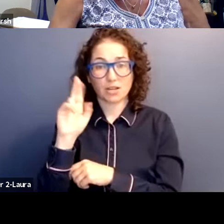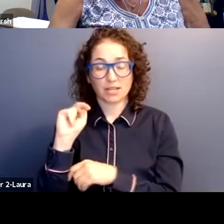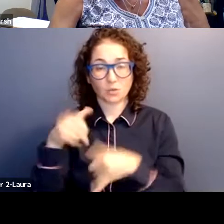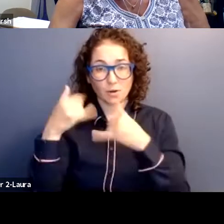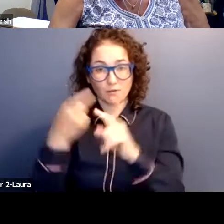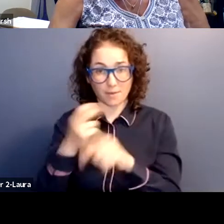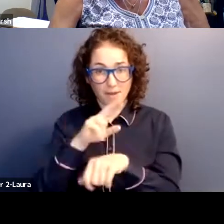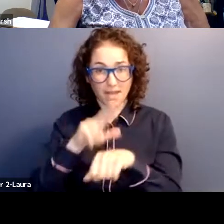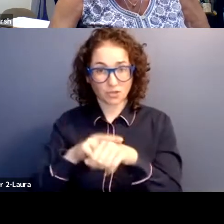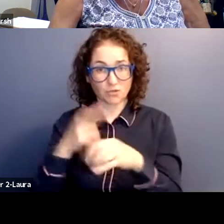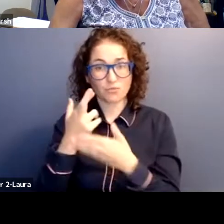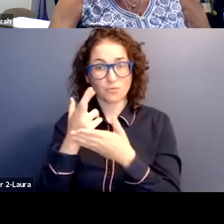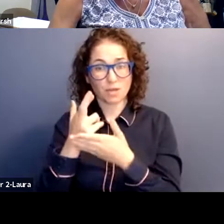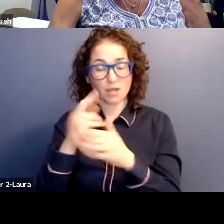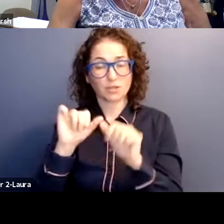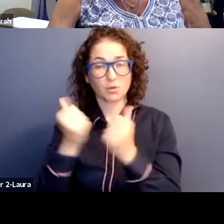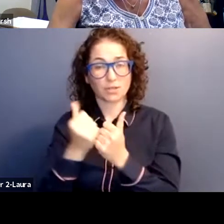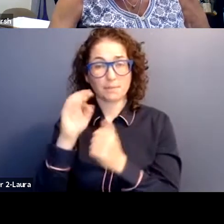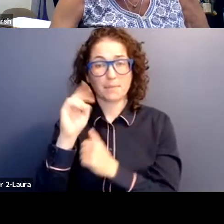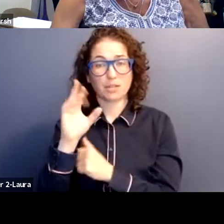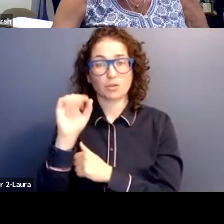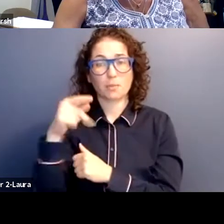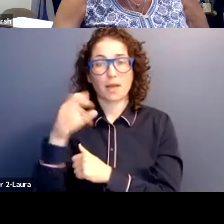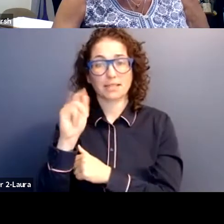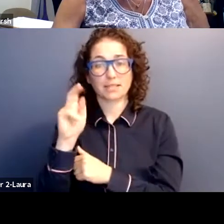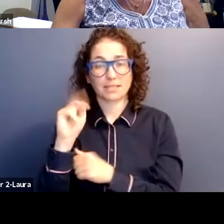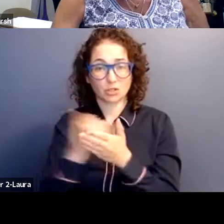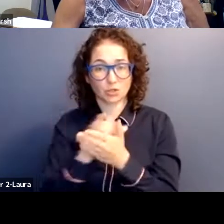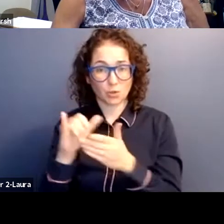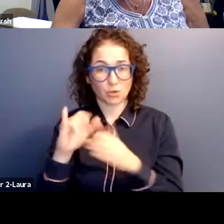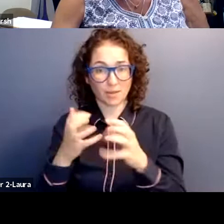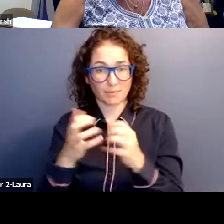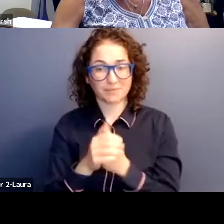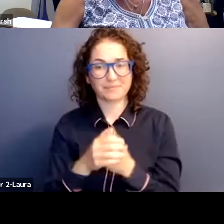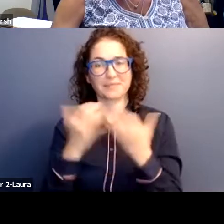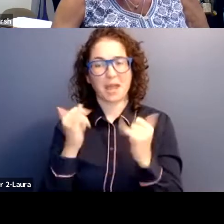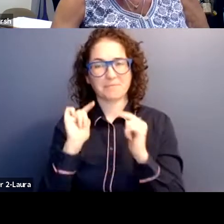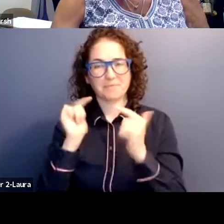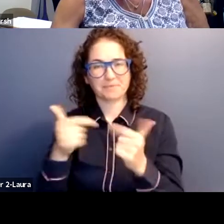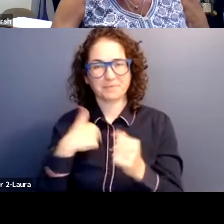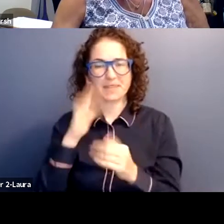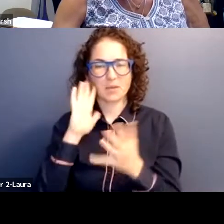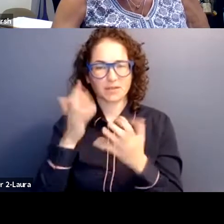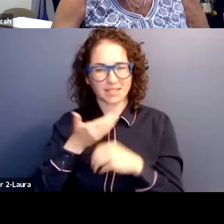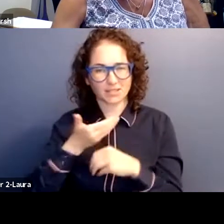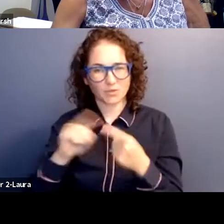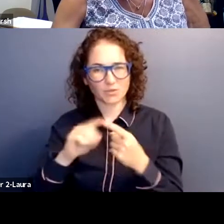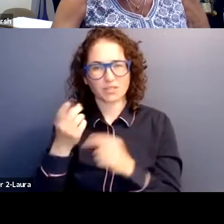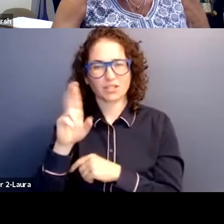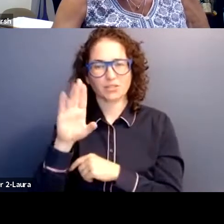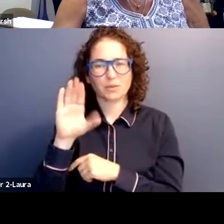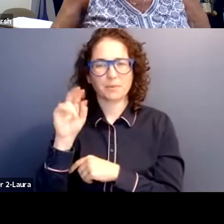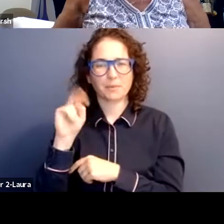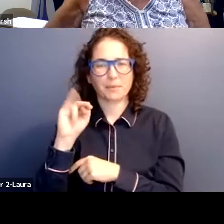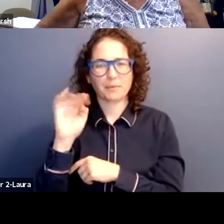Rehabilitation Association's Metropolitan New York chapter. So without further ado, I would like to introduce you to Dr. Bonnie